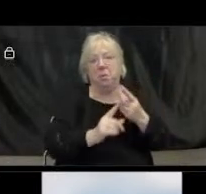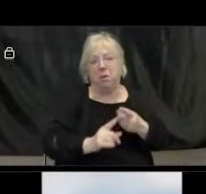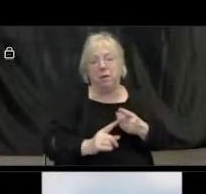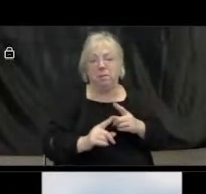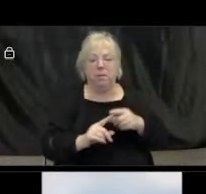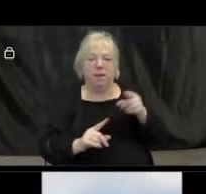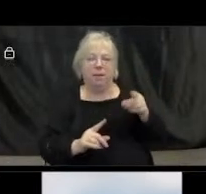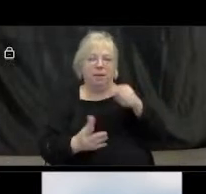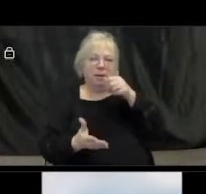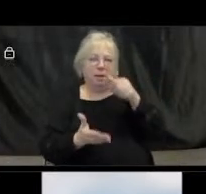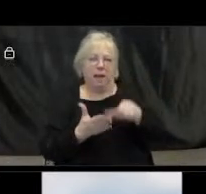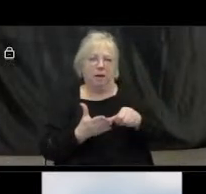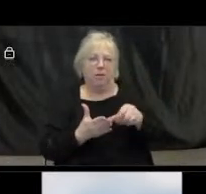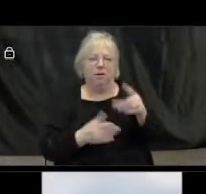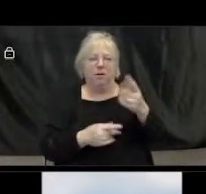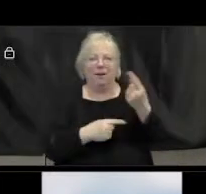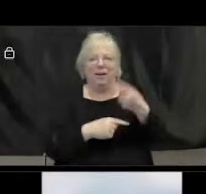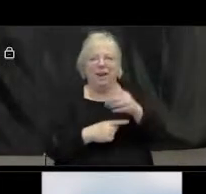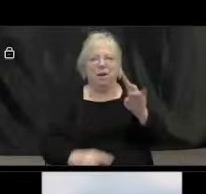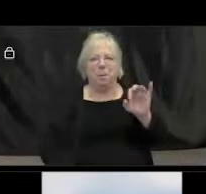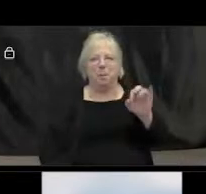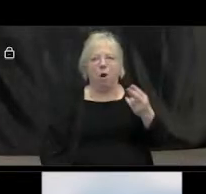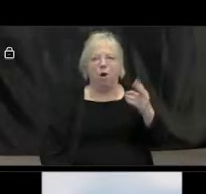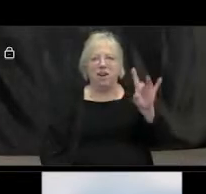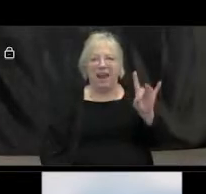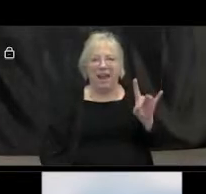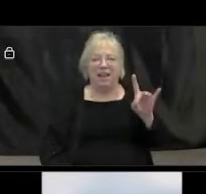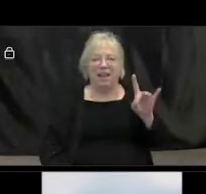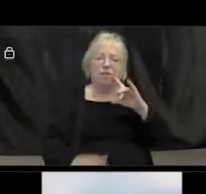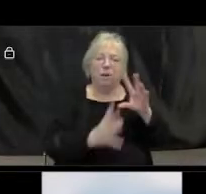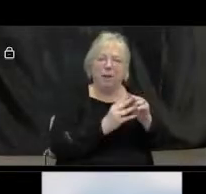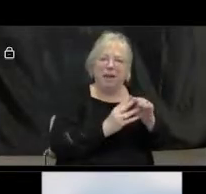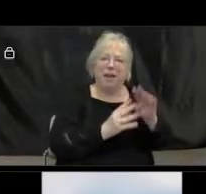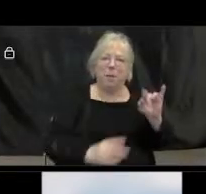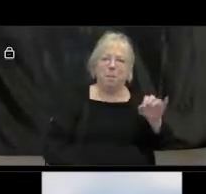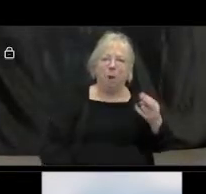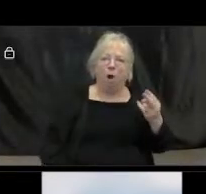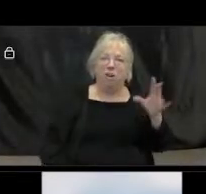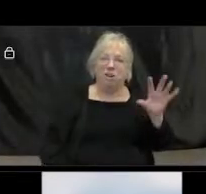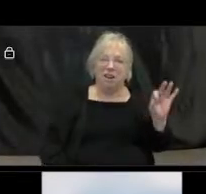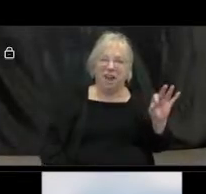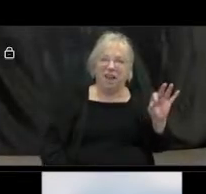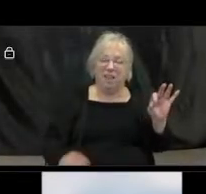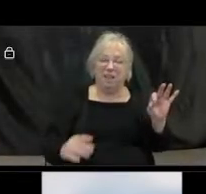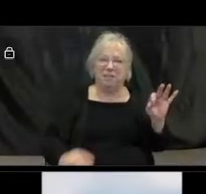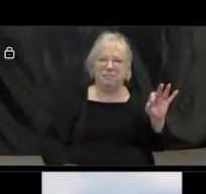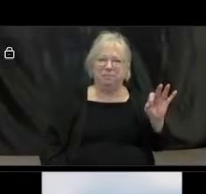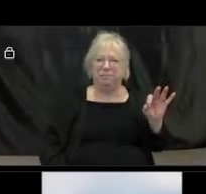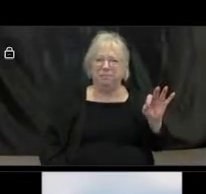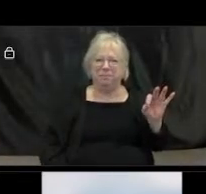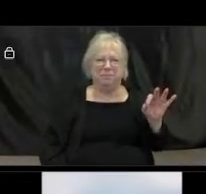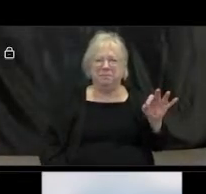this letter, a letter dated March 8th for a planning commission meeting on March the 9th is